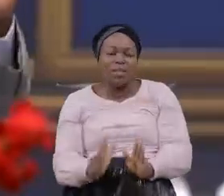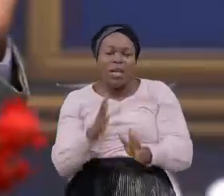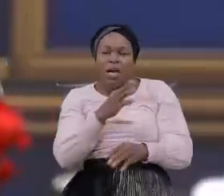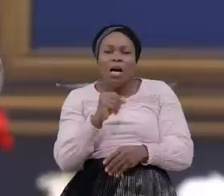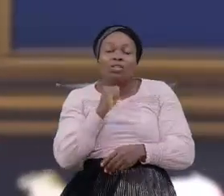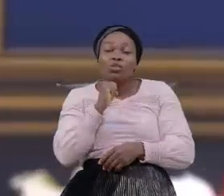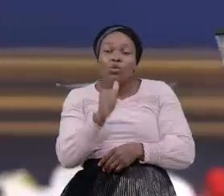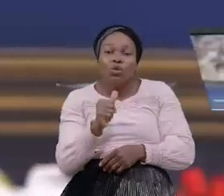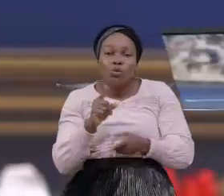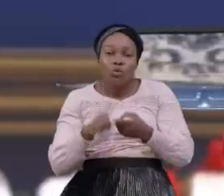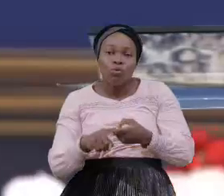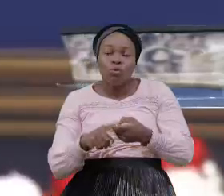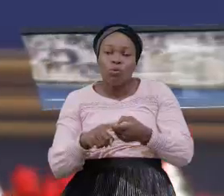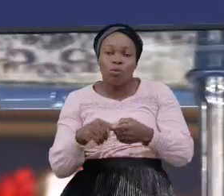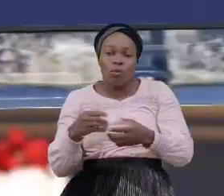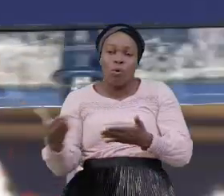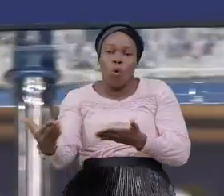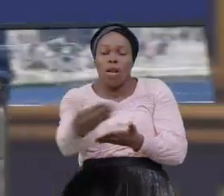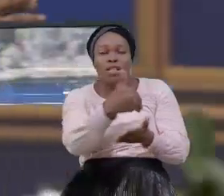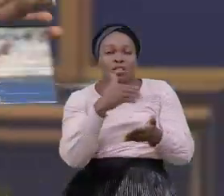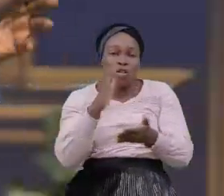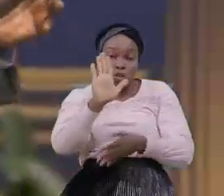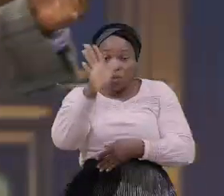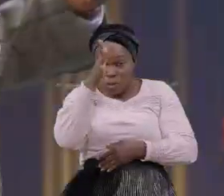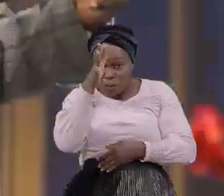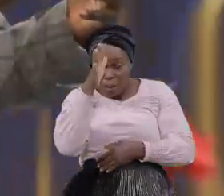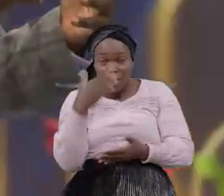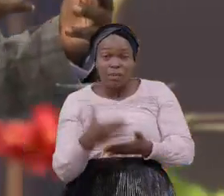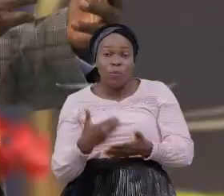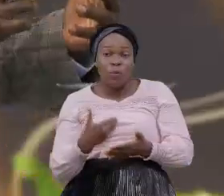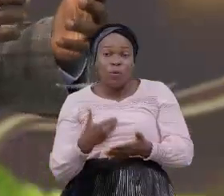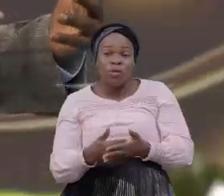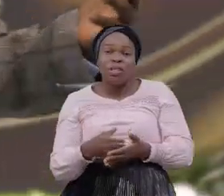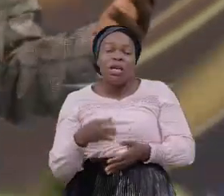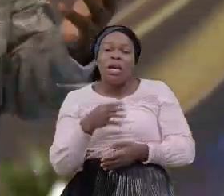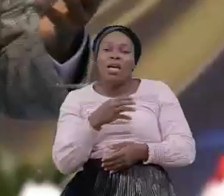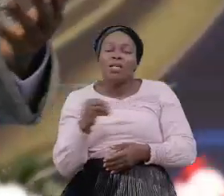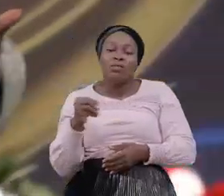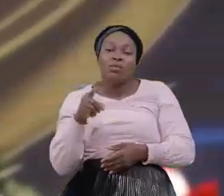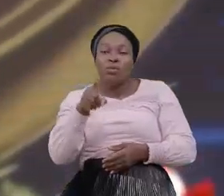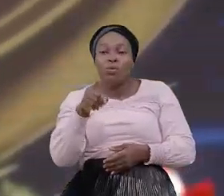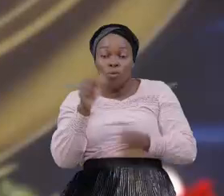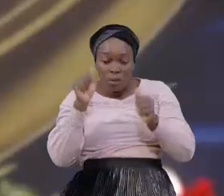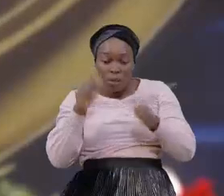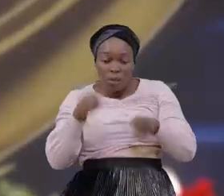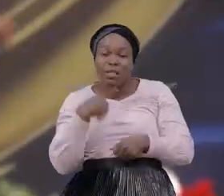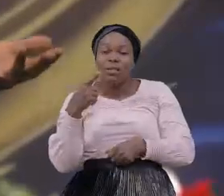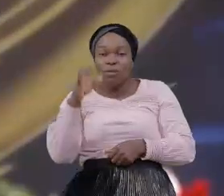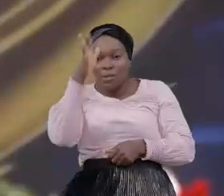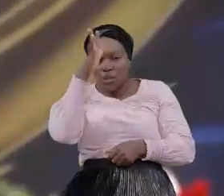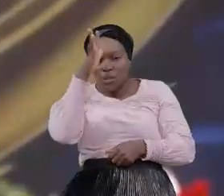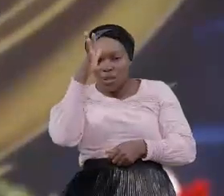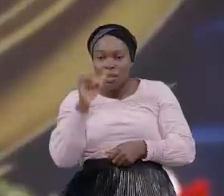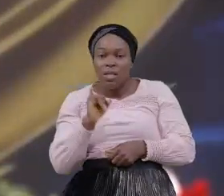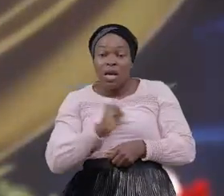don't need this money now. You're my dad. I lend you. Have you heard of people lending money